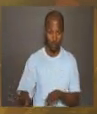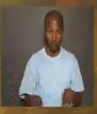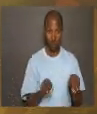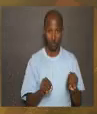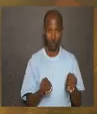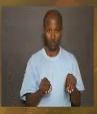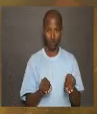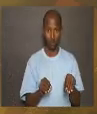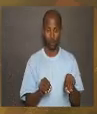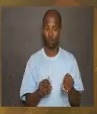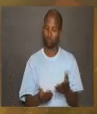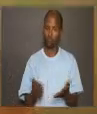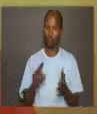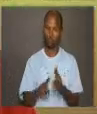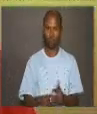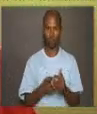let us get started.